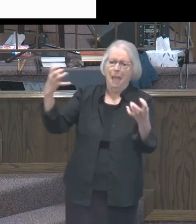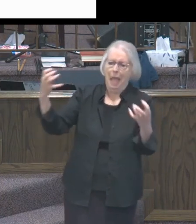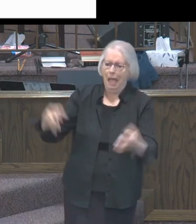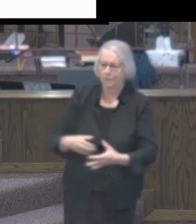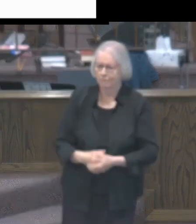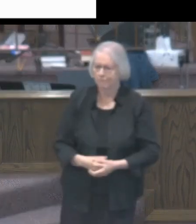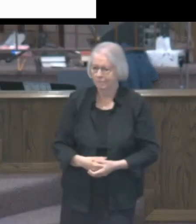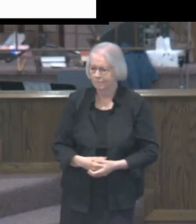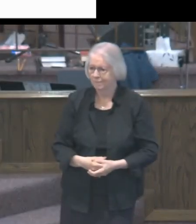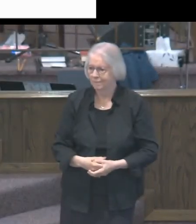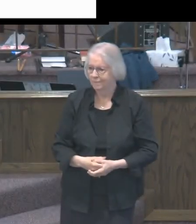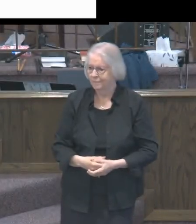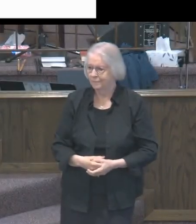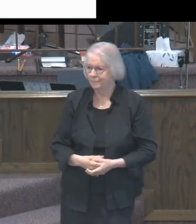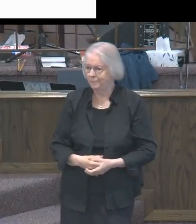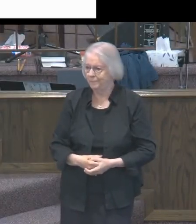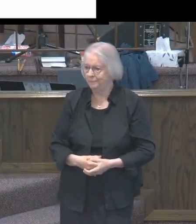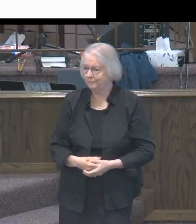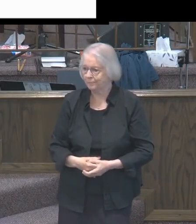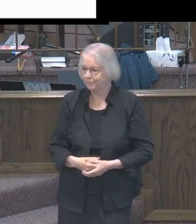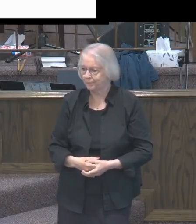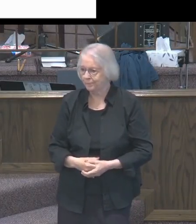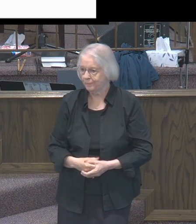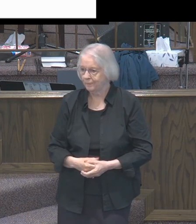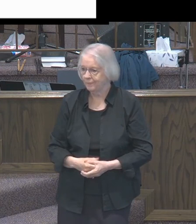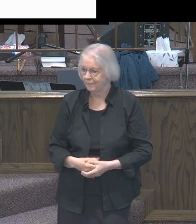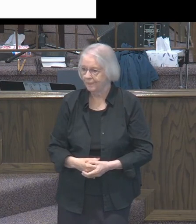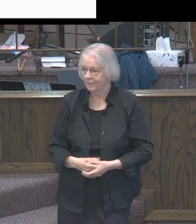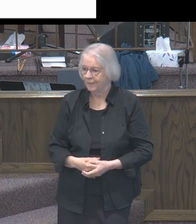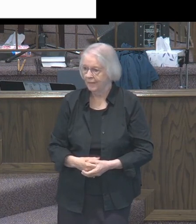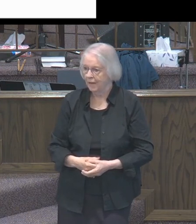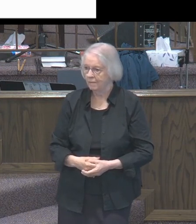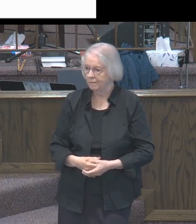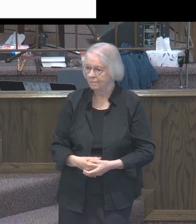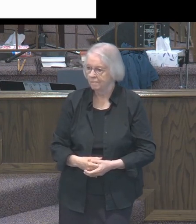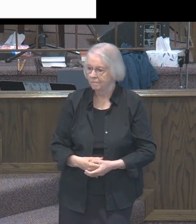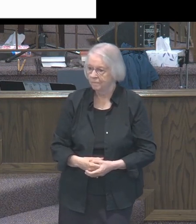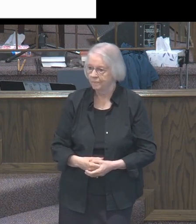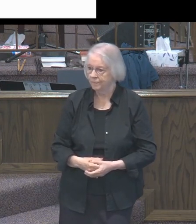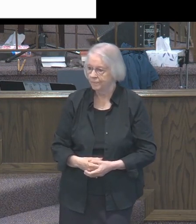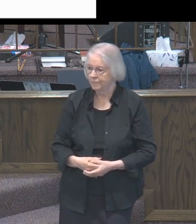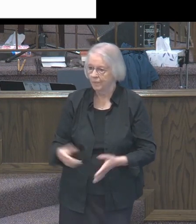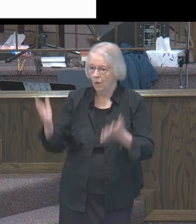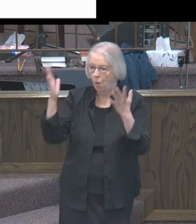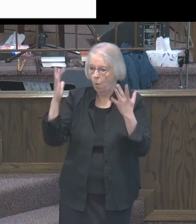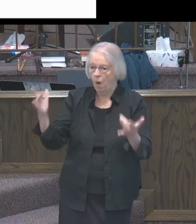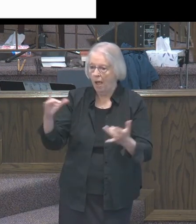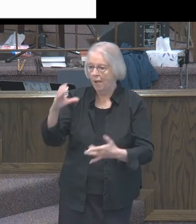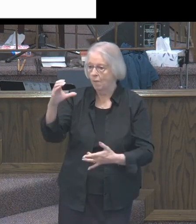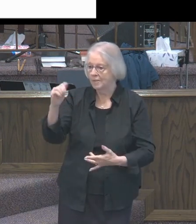got to drill down to even get to the point where we even know what we're mad about. Why was Cain